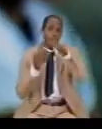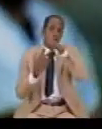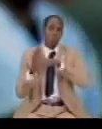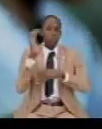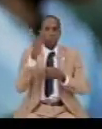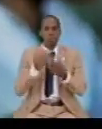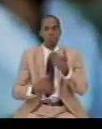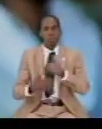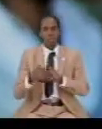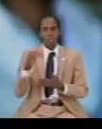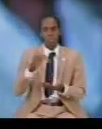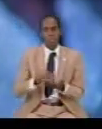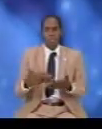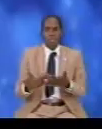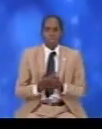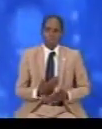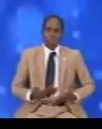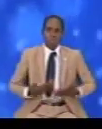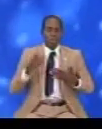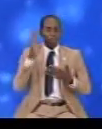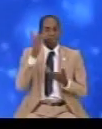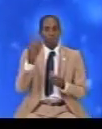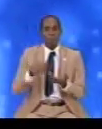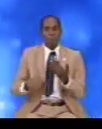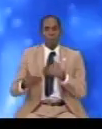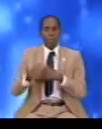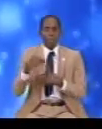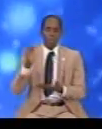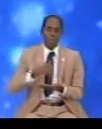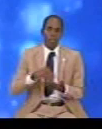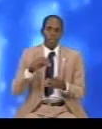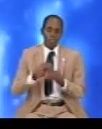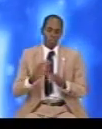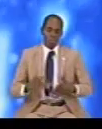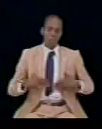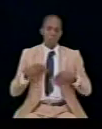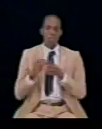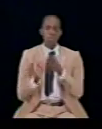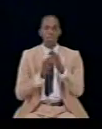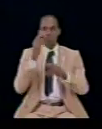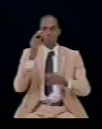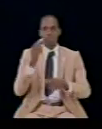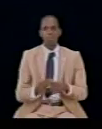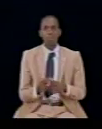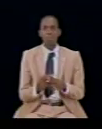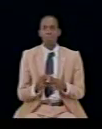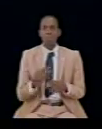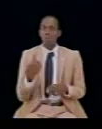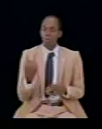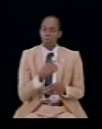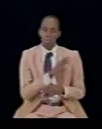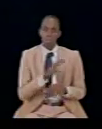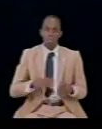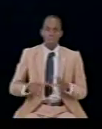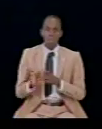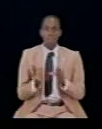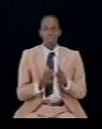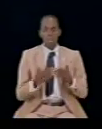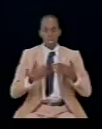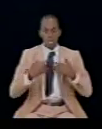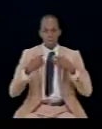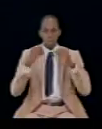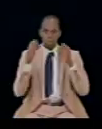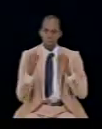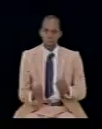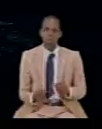New life will come up again in your life in Jesus' name. Only Christ Jesus has the